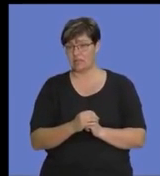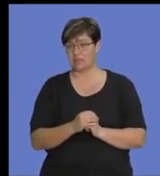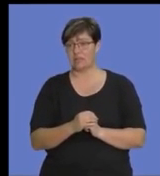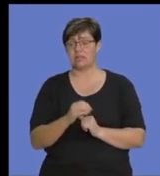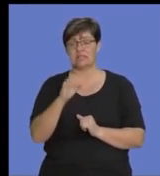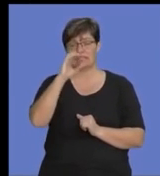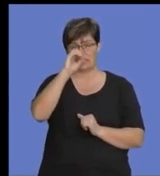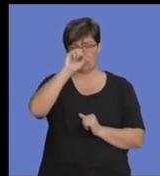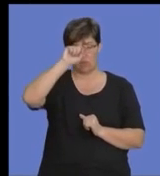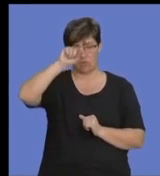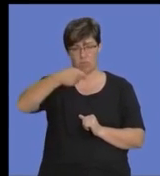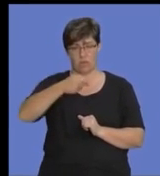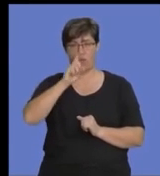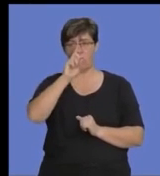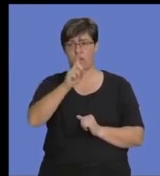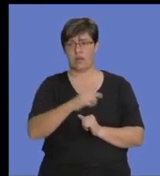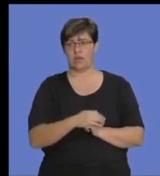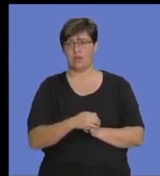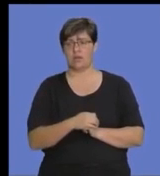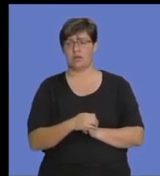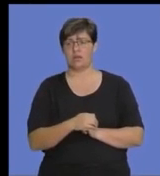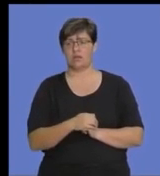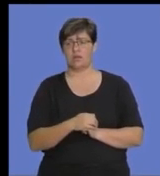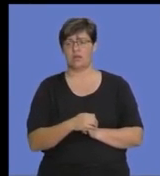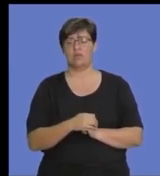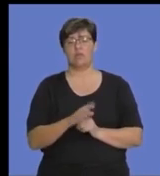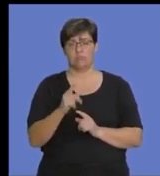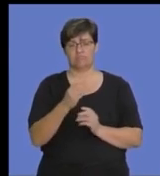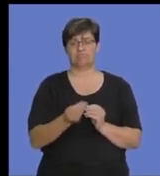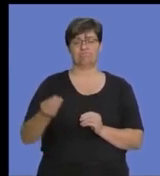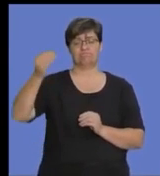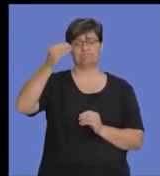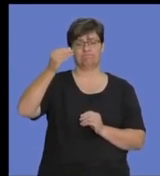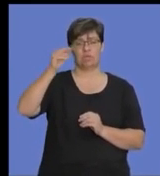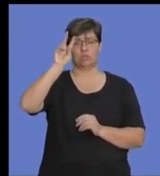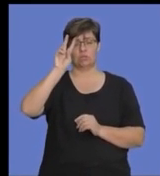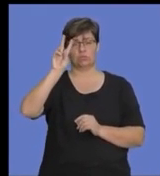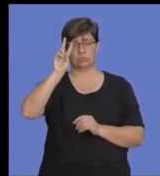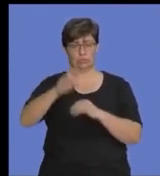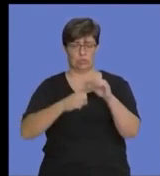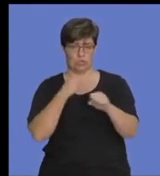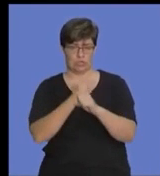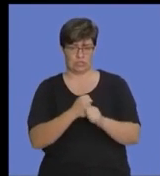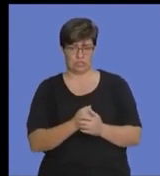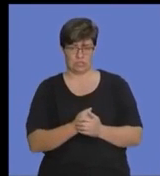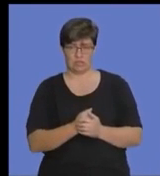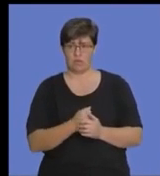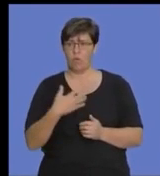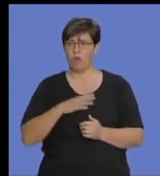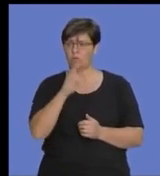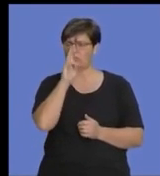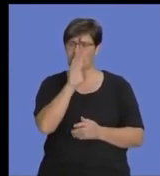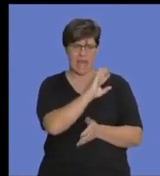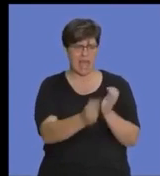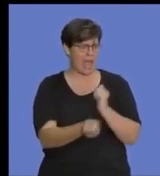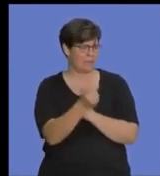actually going to be 0.1, and this will be to the exponent of 2 years. Then we want to see what